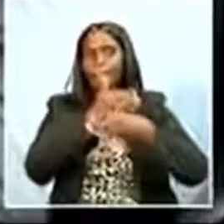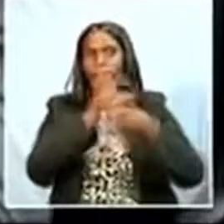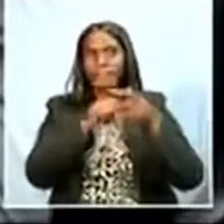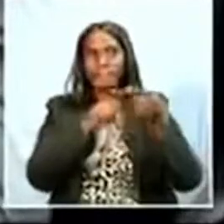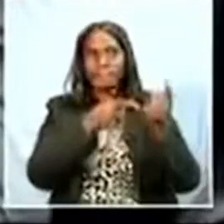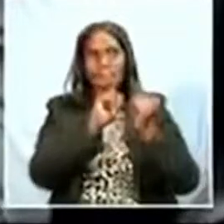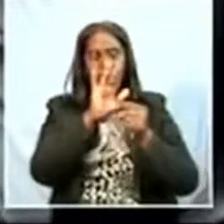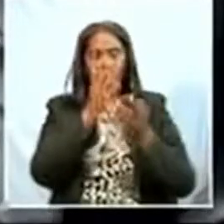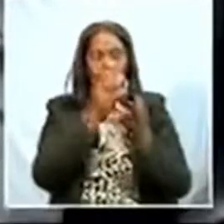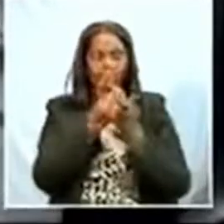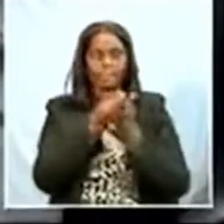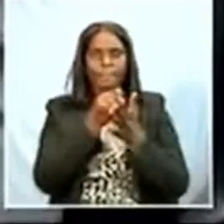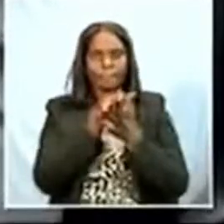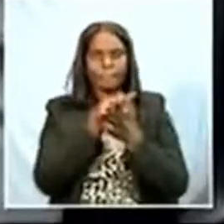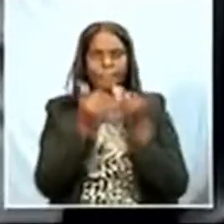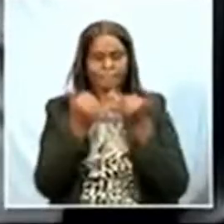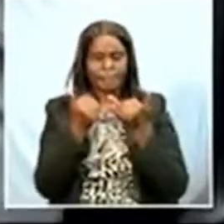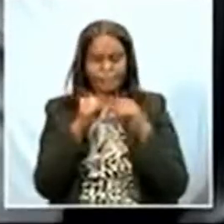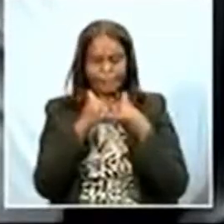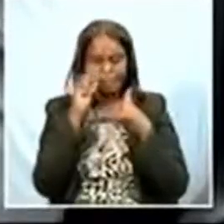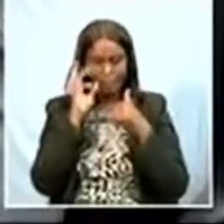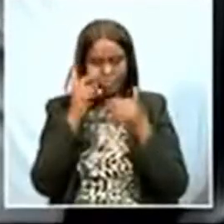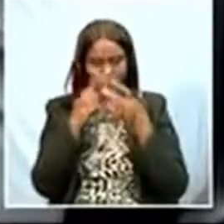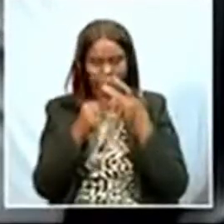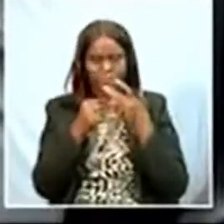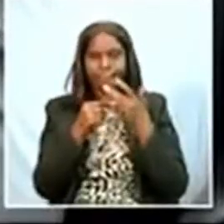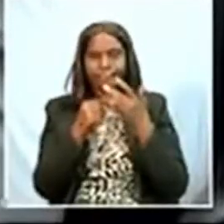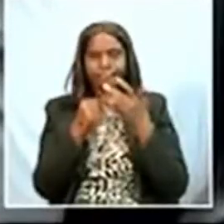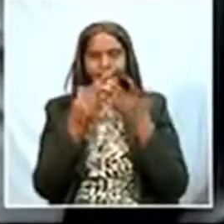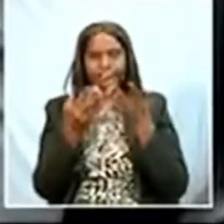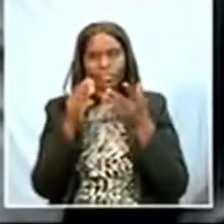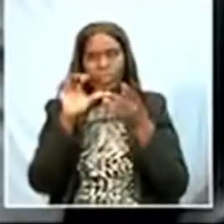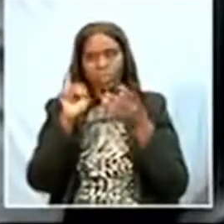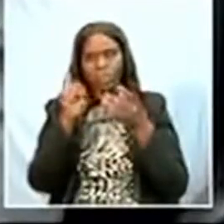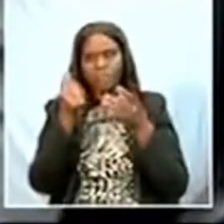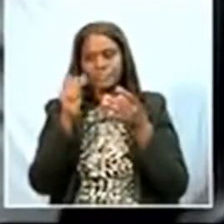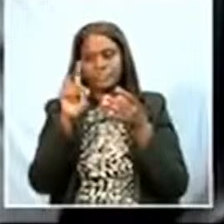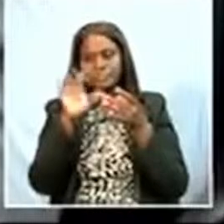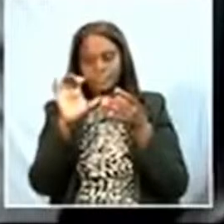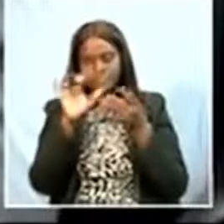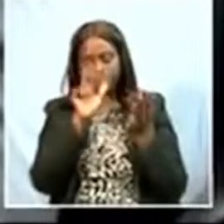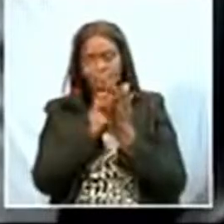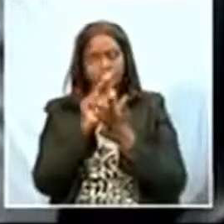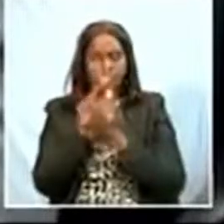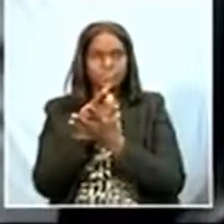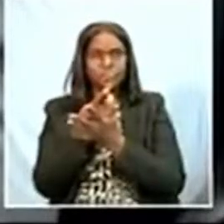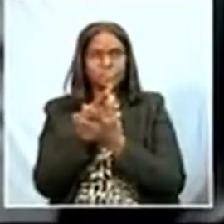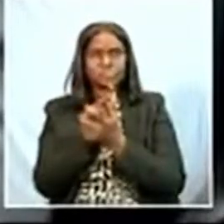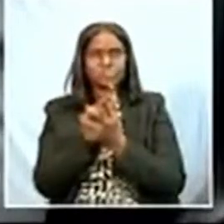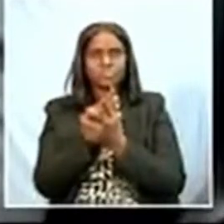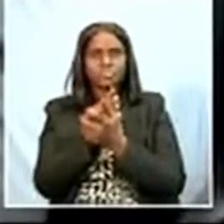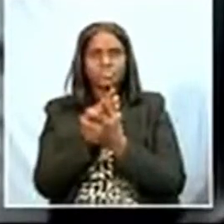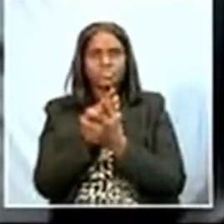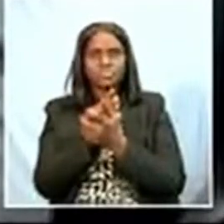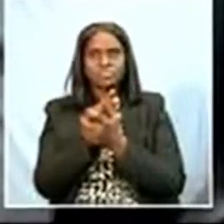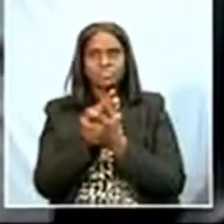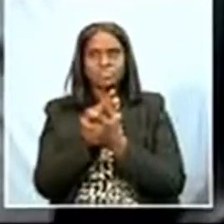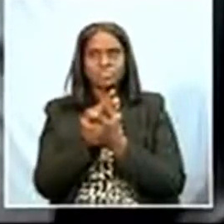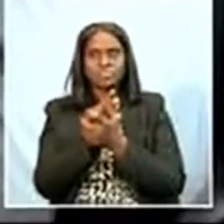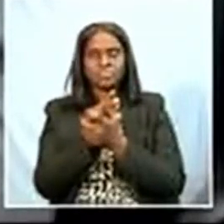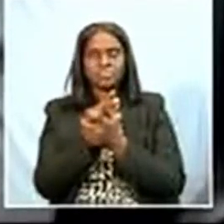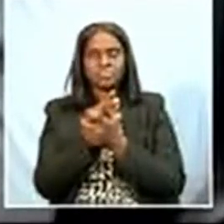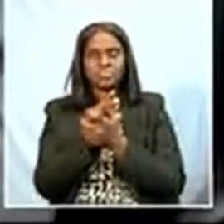money. Now we're going into this SADC. Is it SADC 50? Yes, SADC 50. No. This